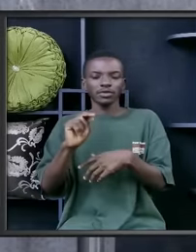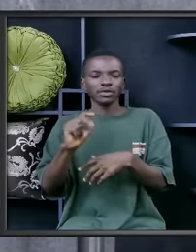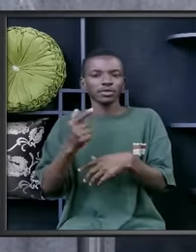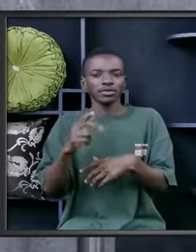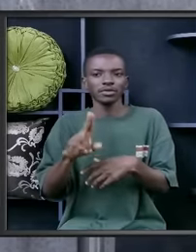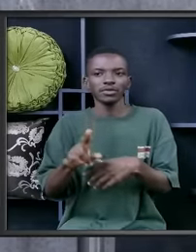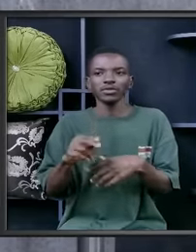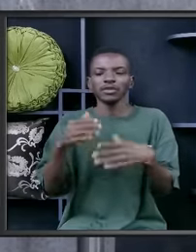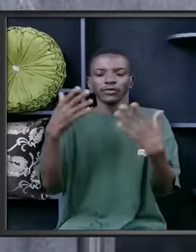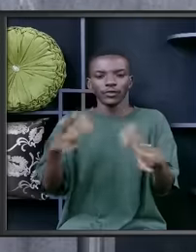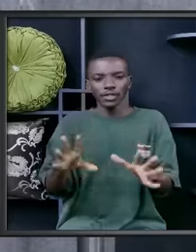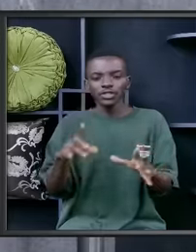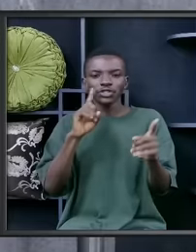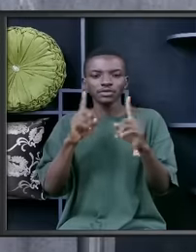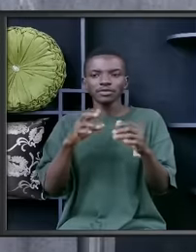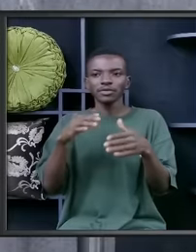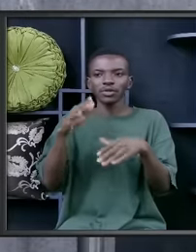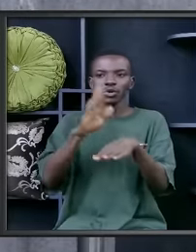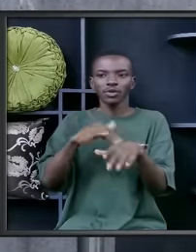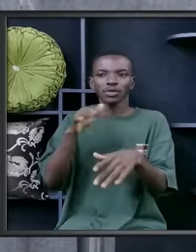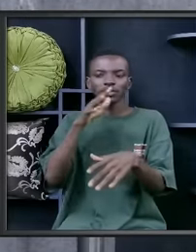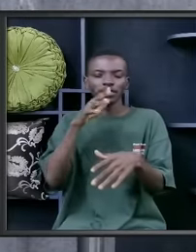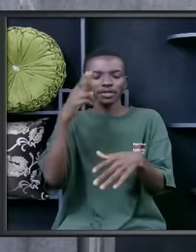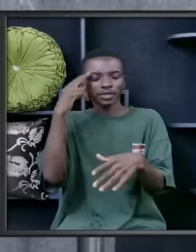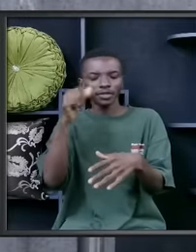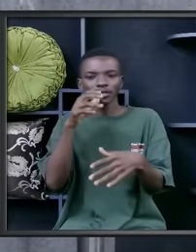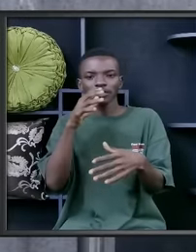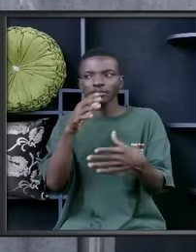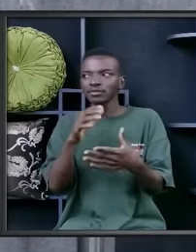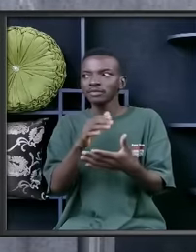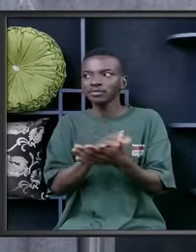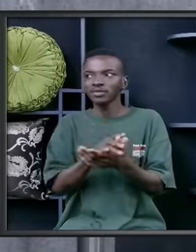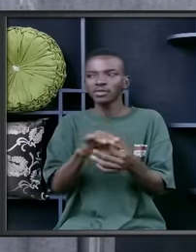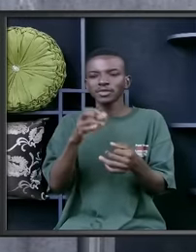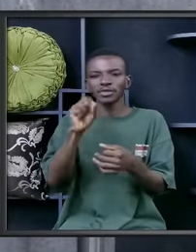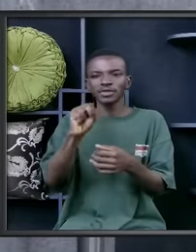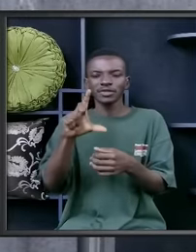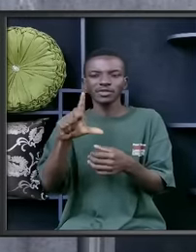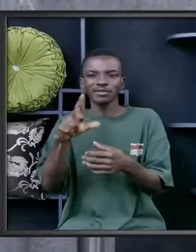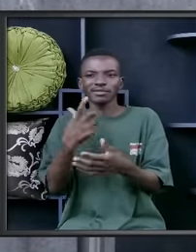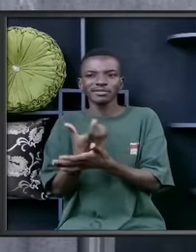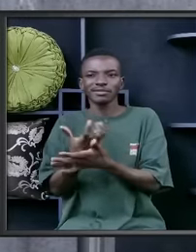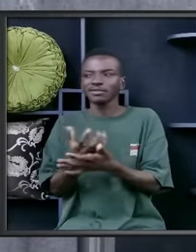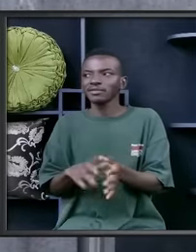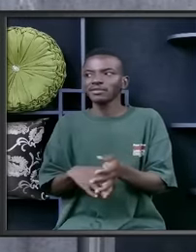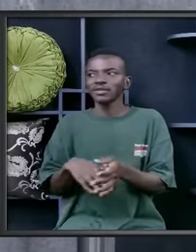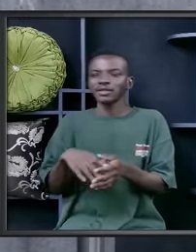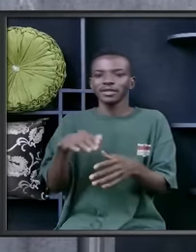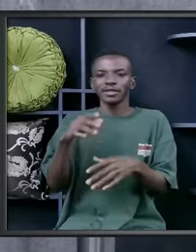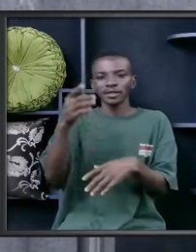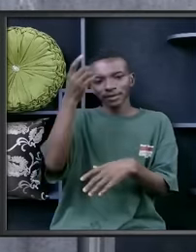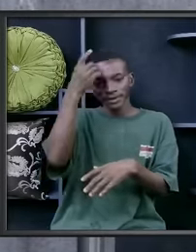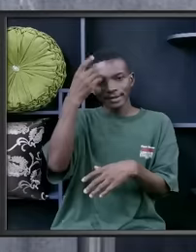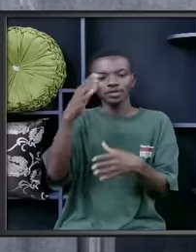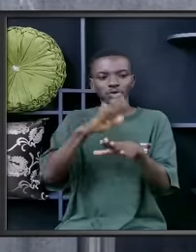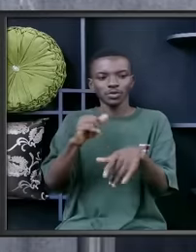can't talk to great, can't finish. Can't say make you go call him mama. Because now so they call me, I'll be slave. He go great, can't tell me, say, daddy, they call you, I